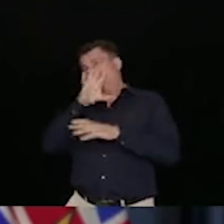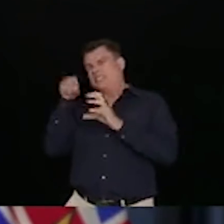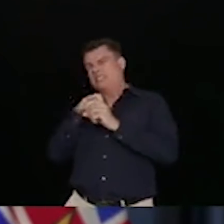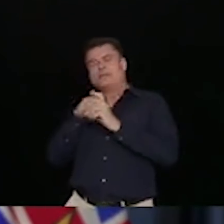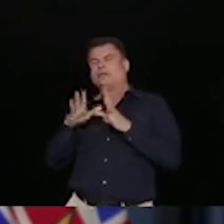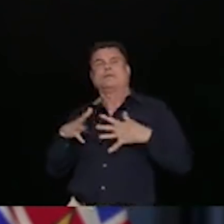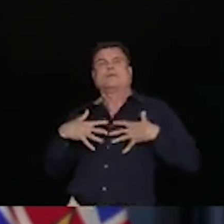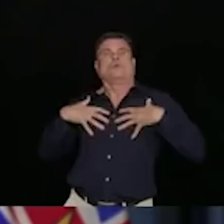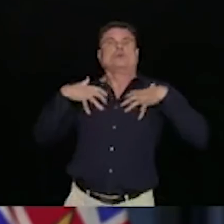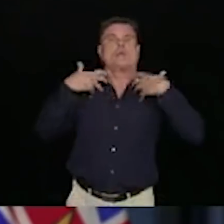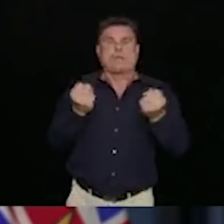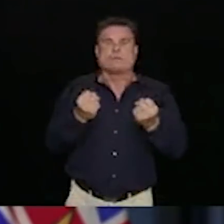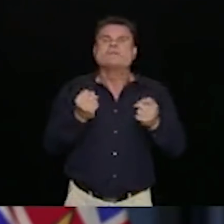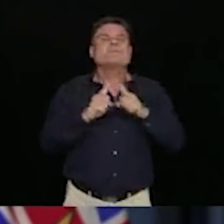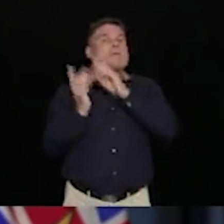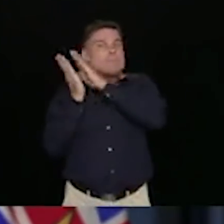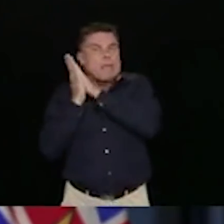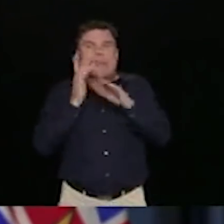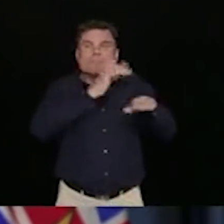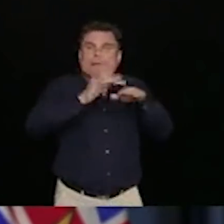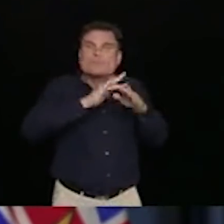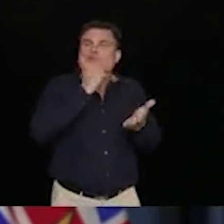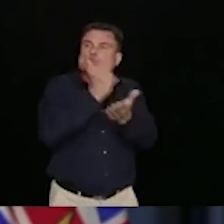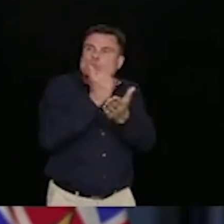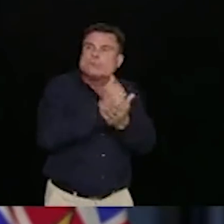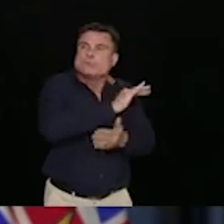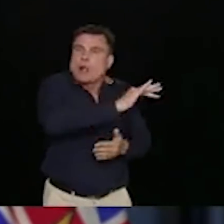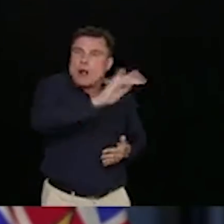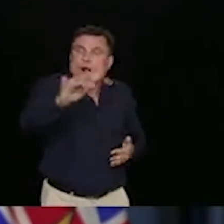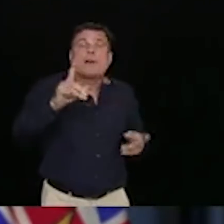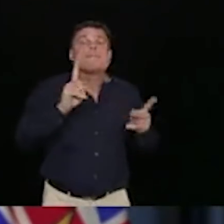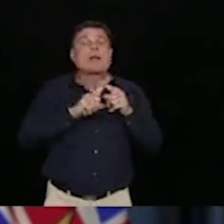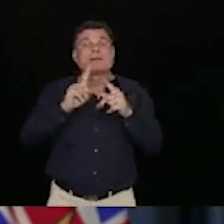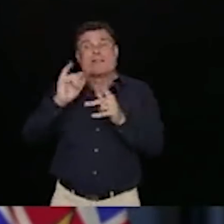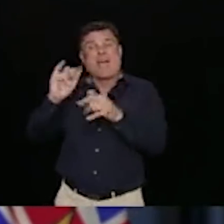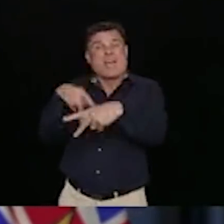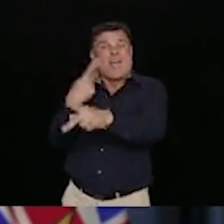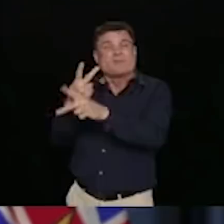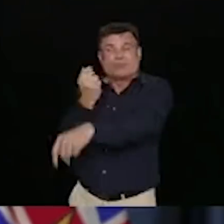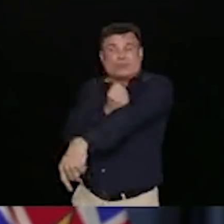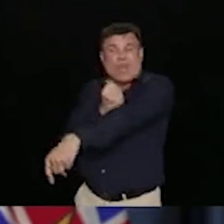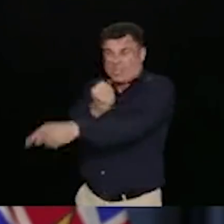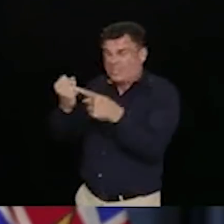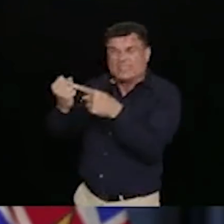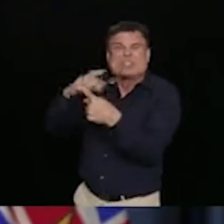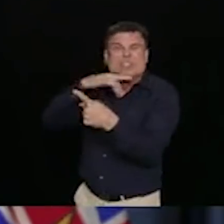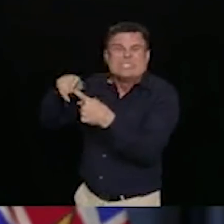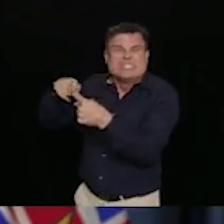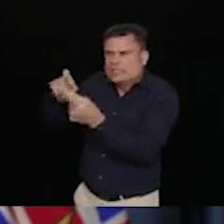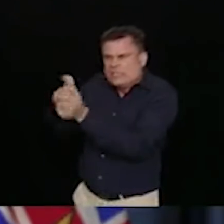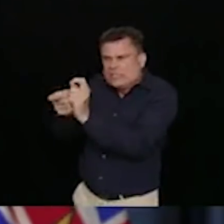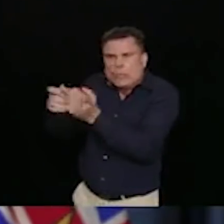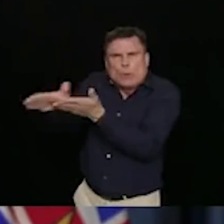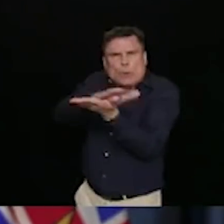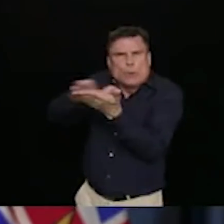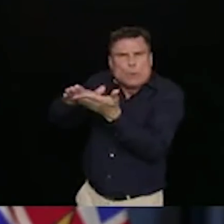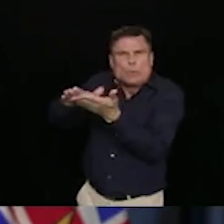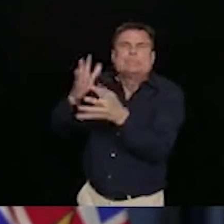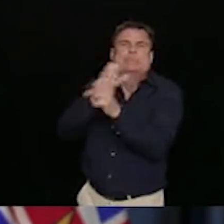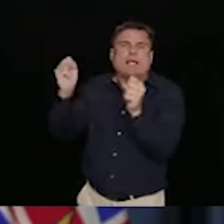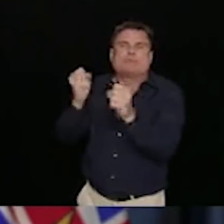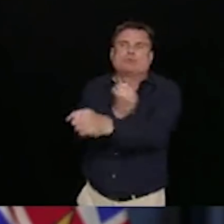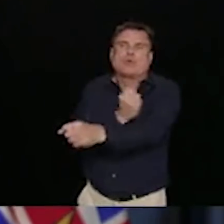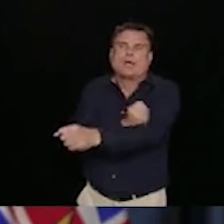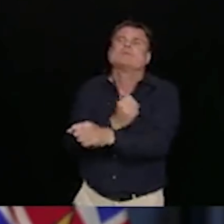looking at making that drug supply safe so that we have patients that we can keep well, not people who are dying